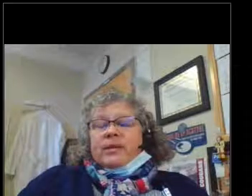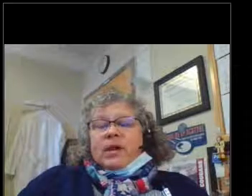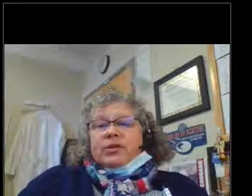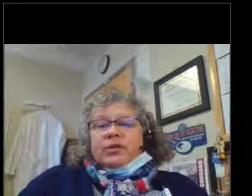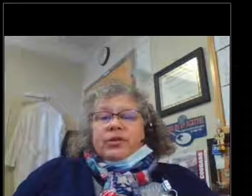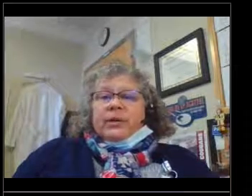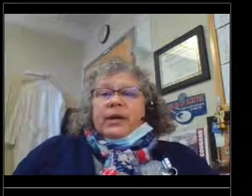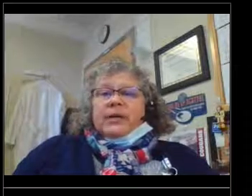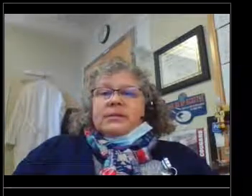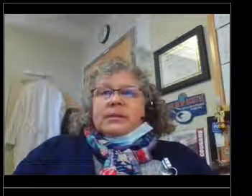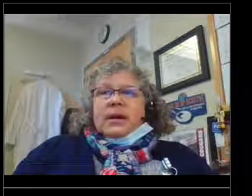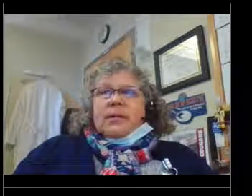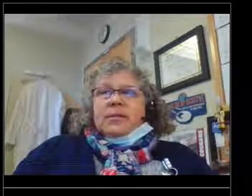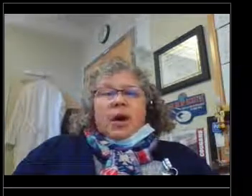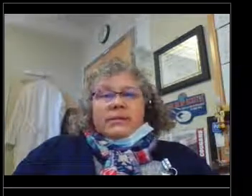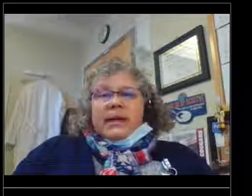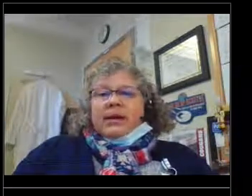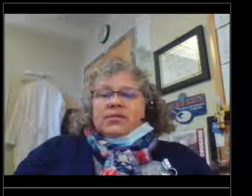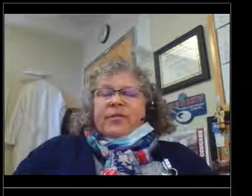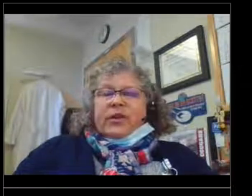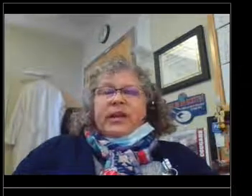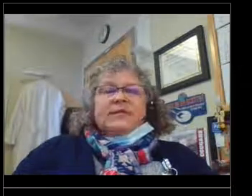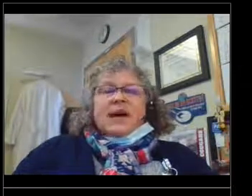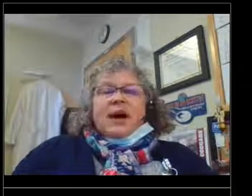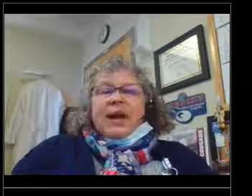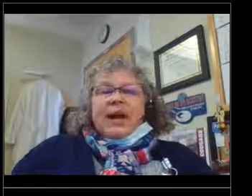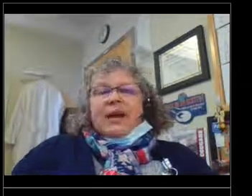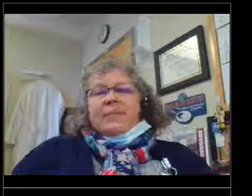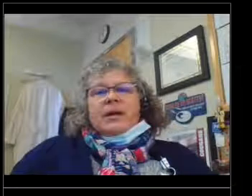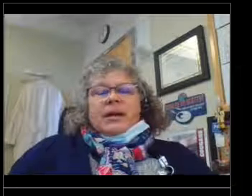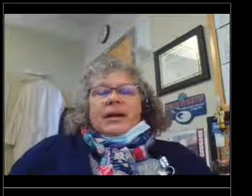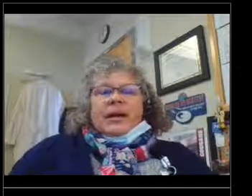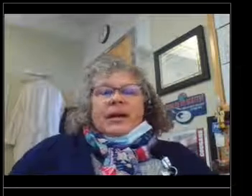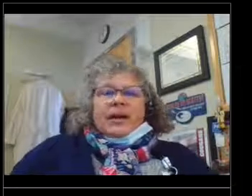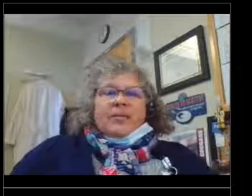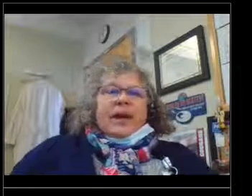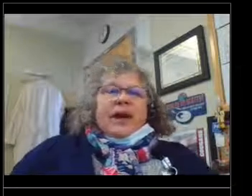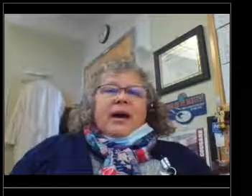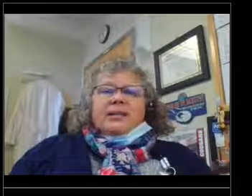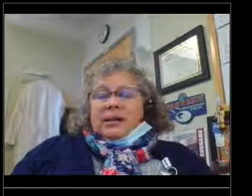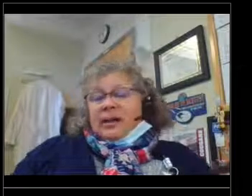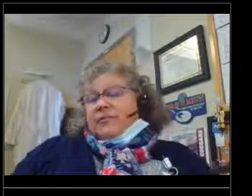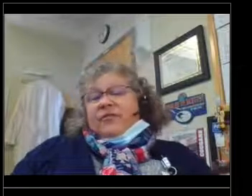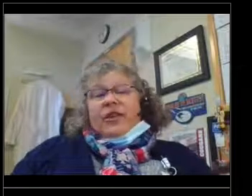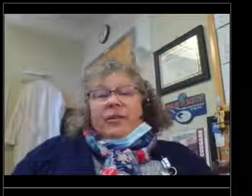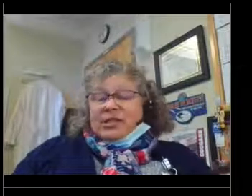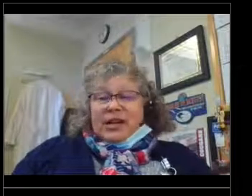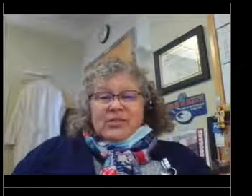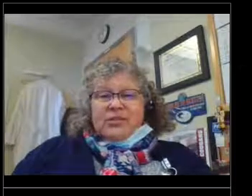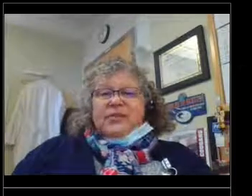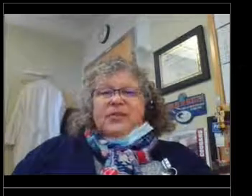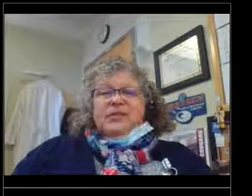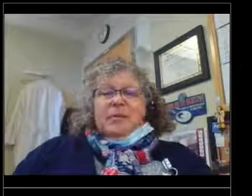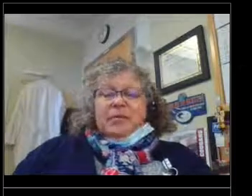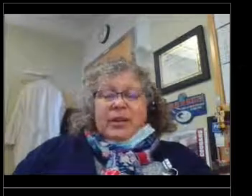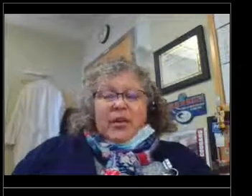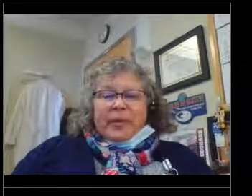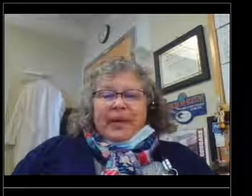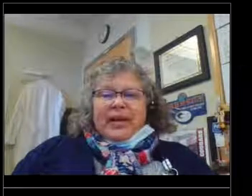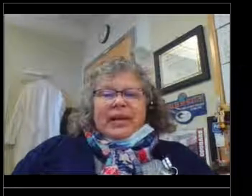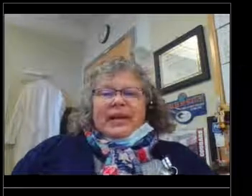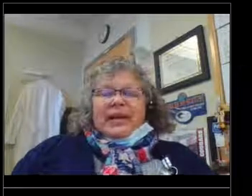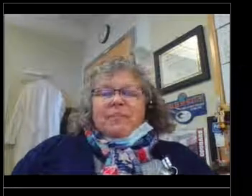I work with a doctor who is not as extroverted as I am. And I am very much an extrovert for